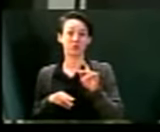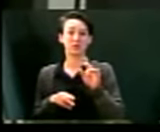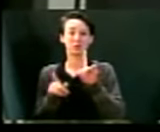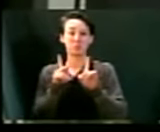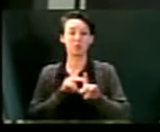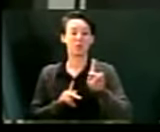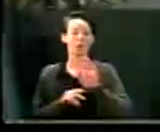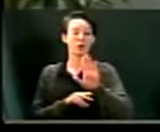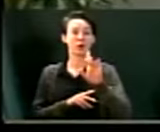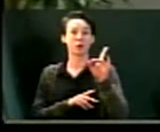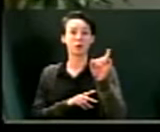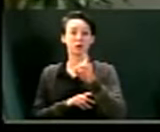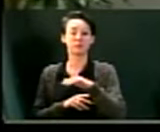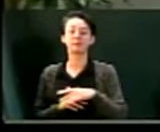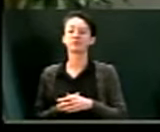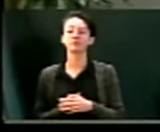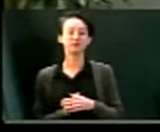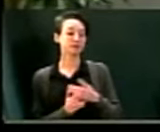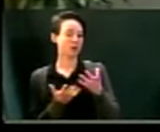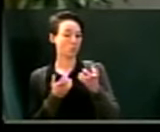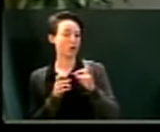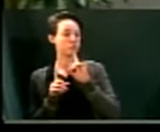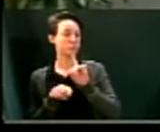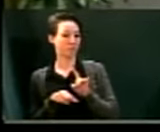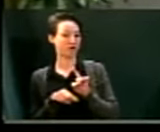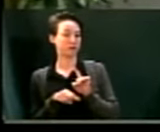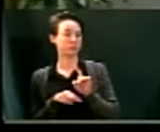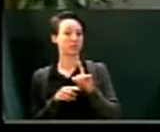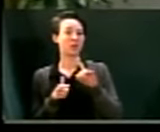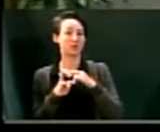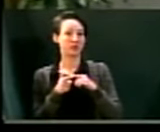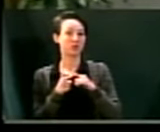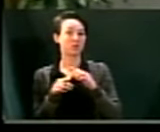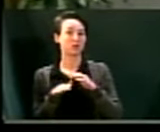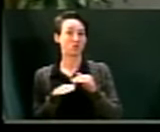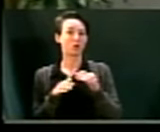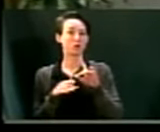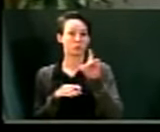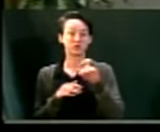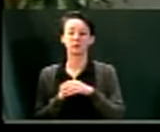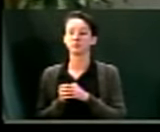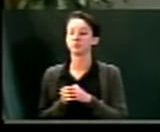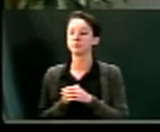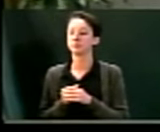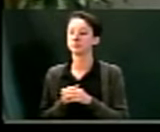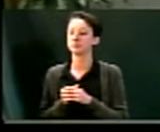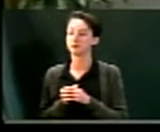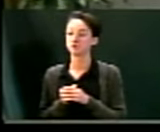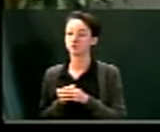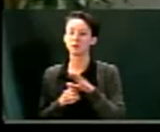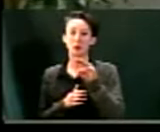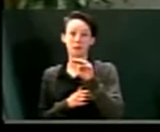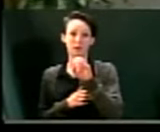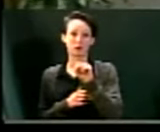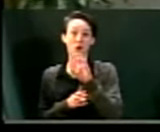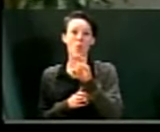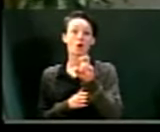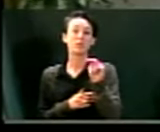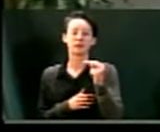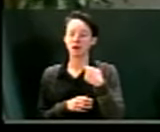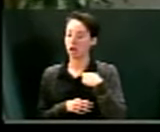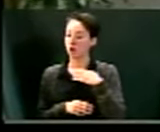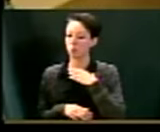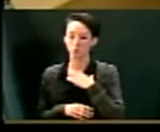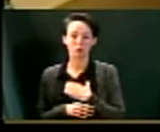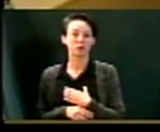Chair. I just want to respond, and then I'm going to call the question. Okay. Because she's... Yes, okay. Ms. Owen, I really wish